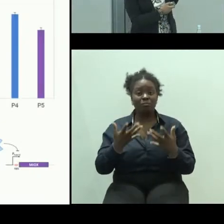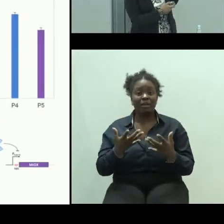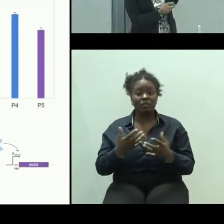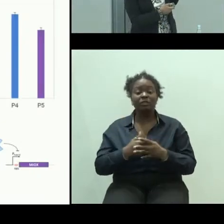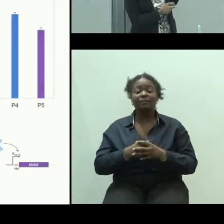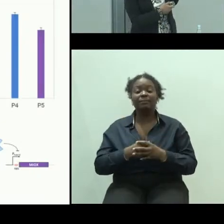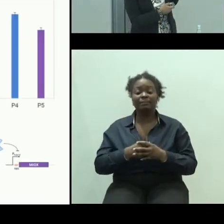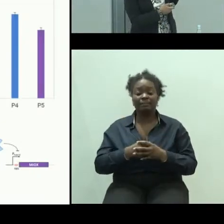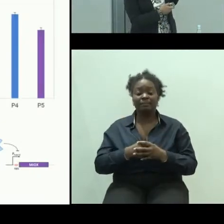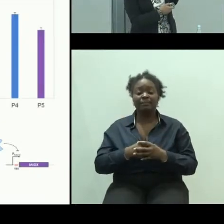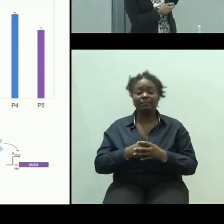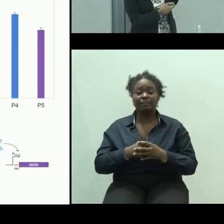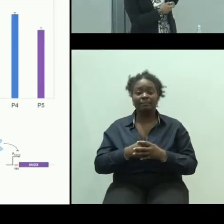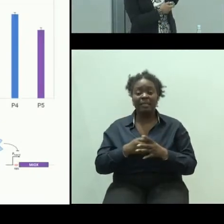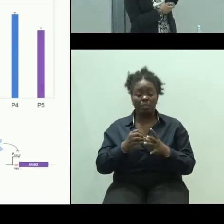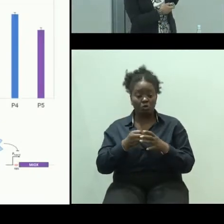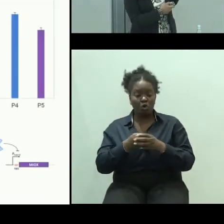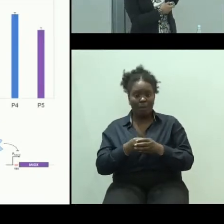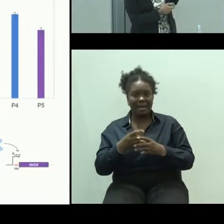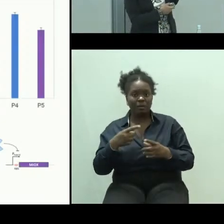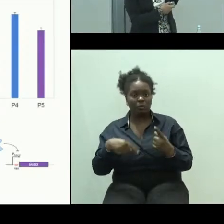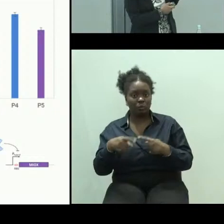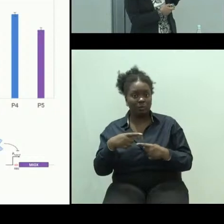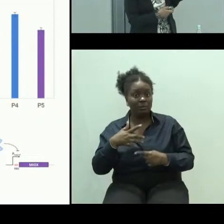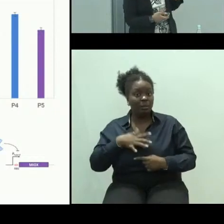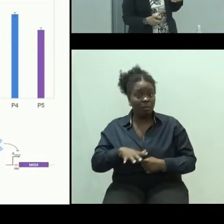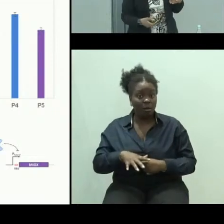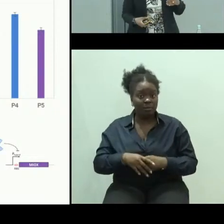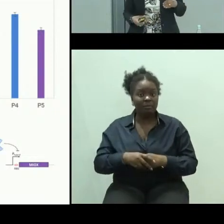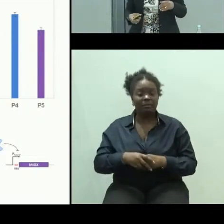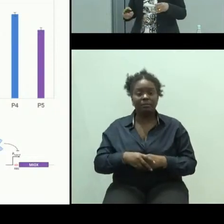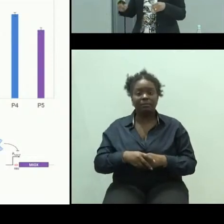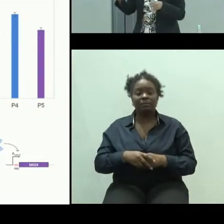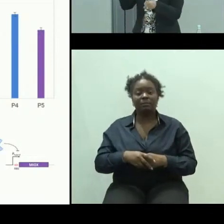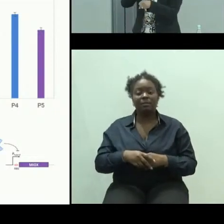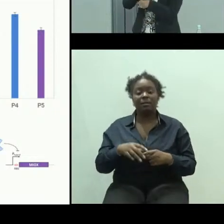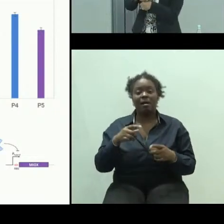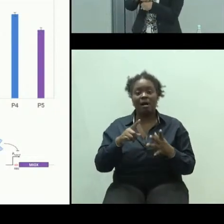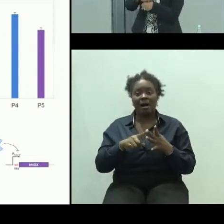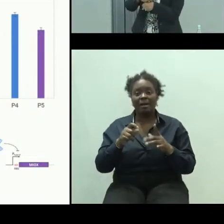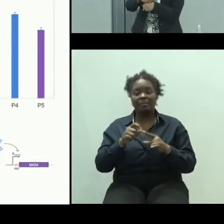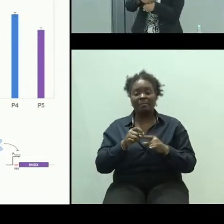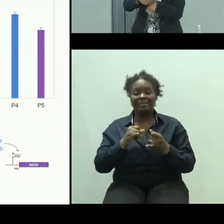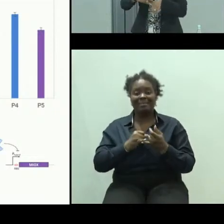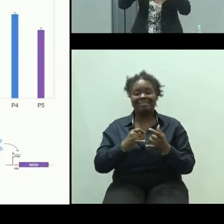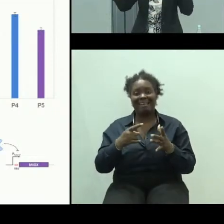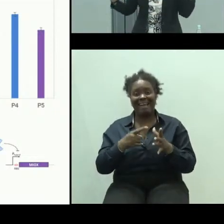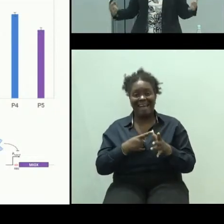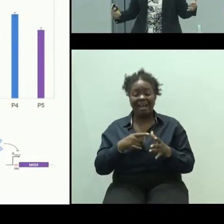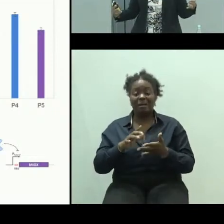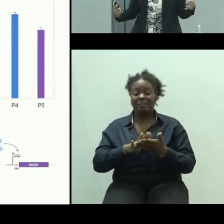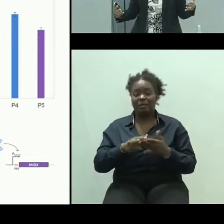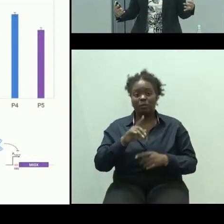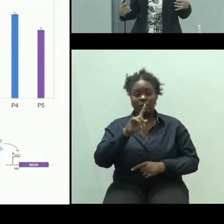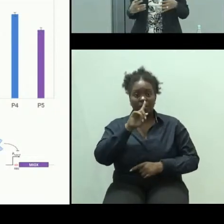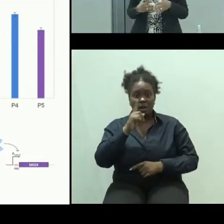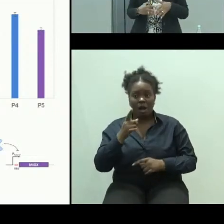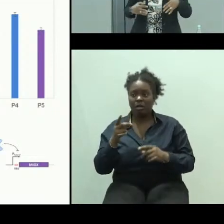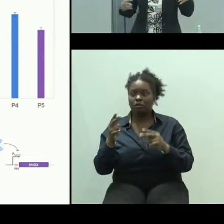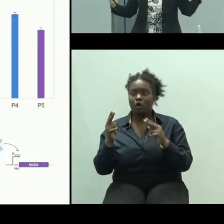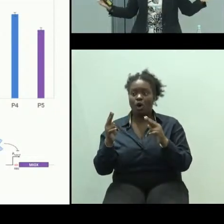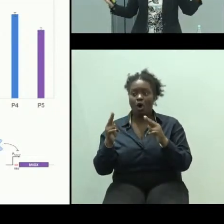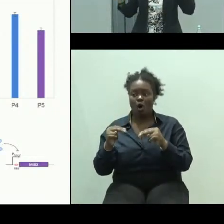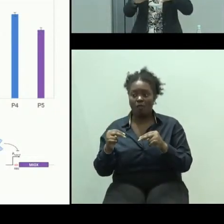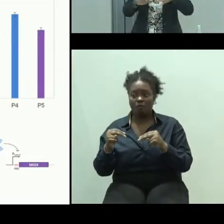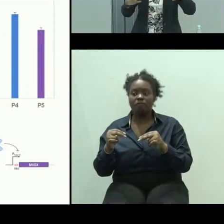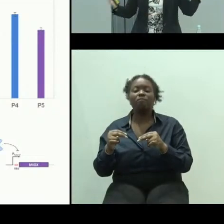rather, the compound that we're interested in. The no IPSA case is the case where we can't turn it off and it's on all the time. And